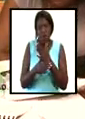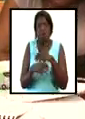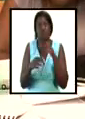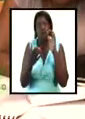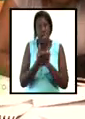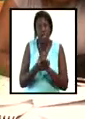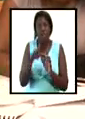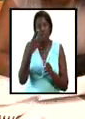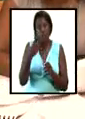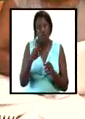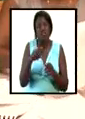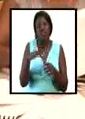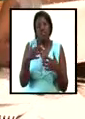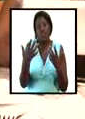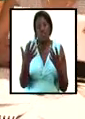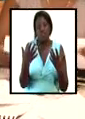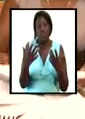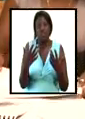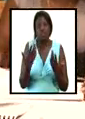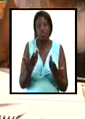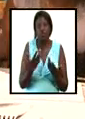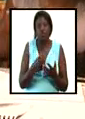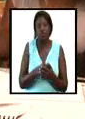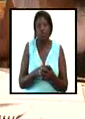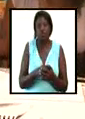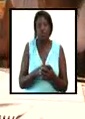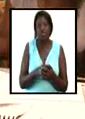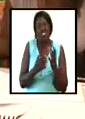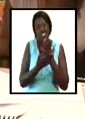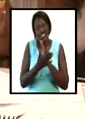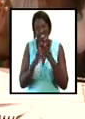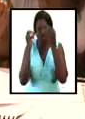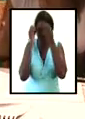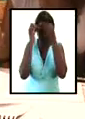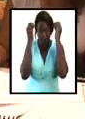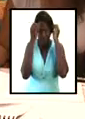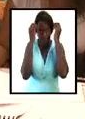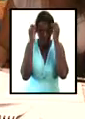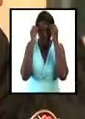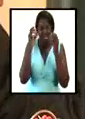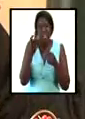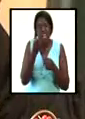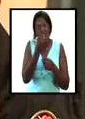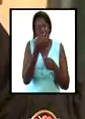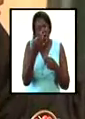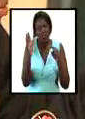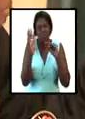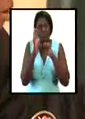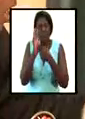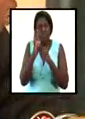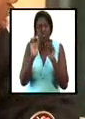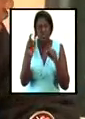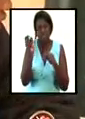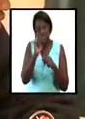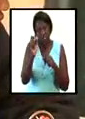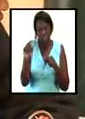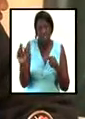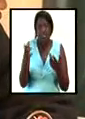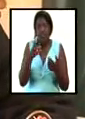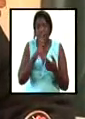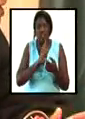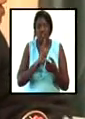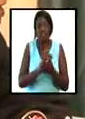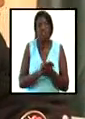so. I sometimes get confused as to how much I should write for each answer. Now, Liz, the mark